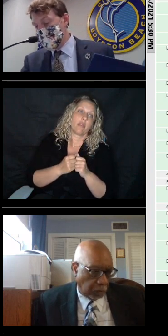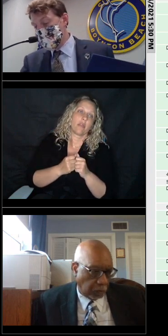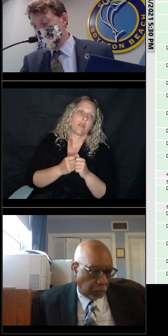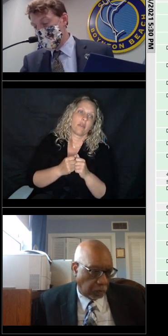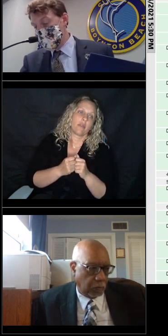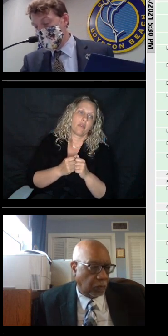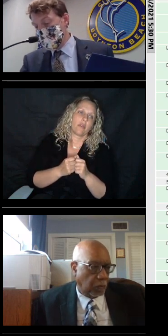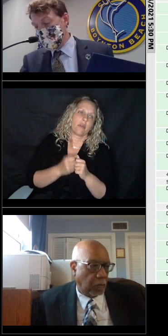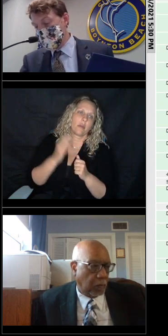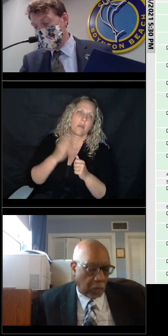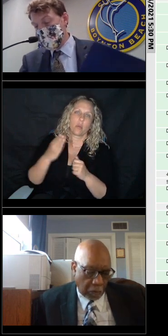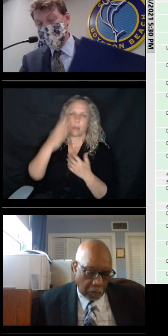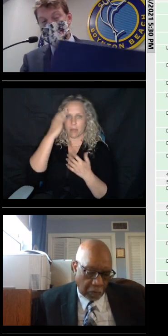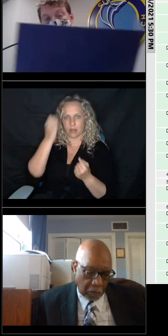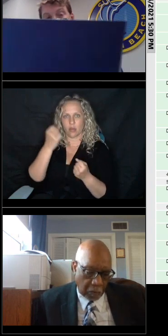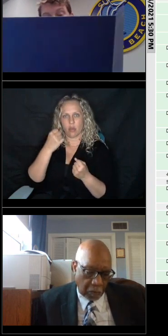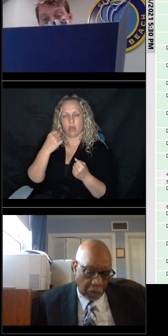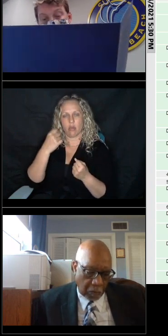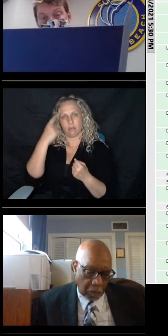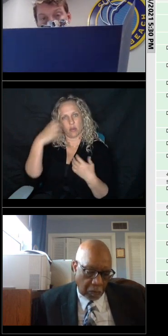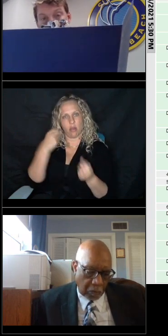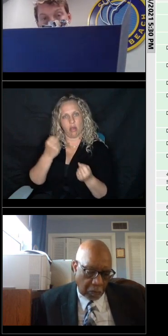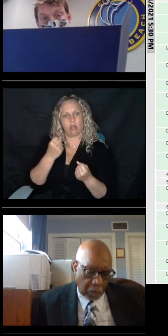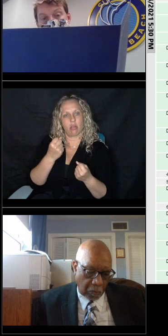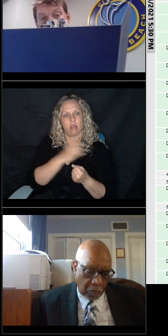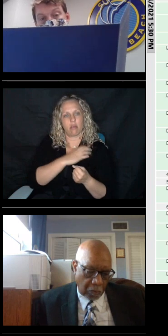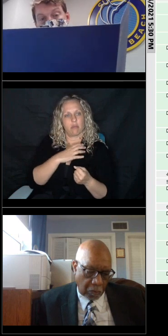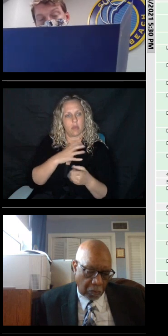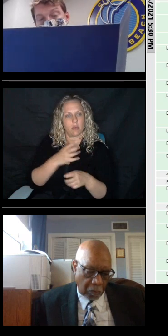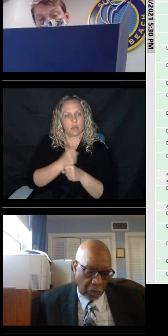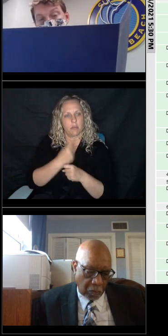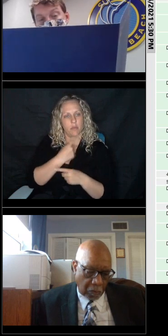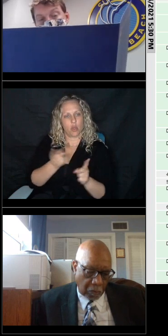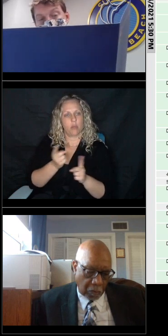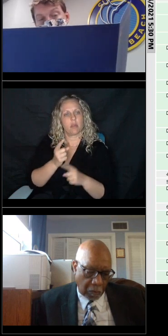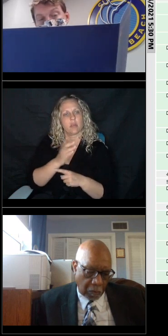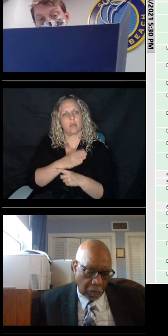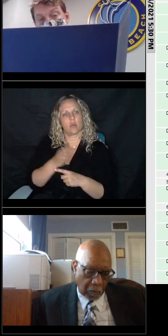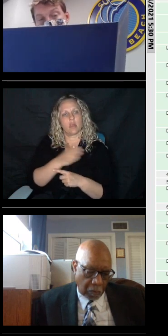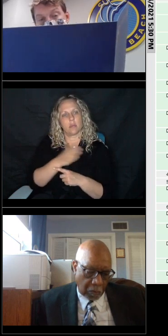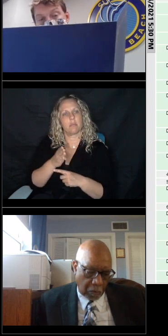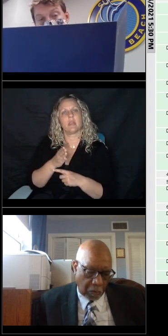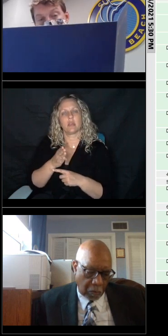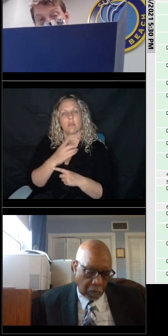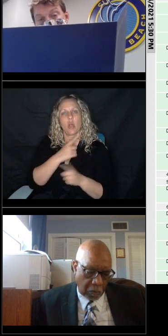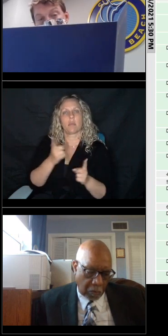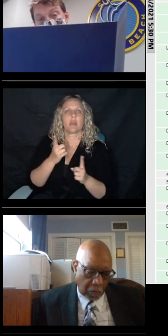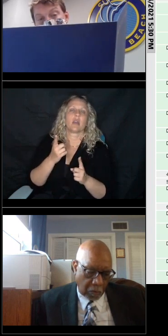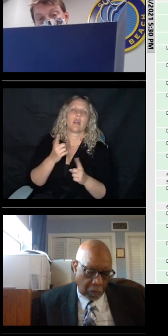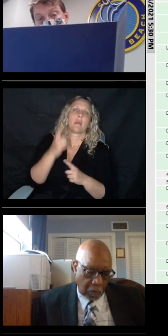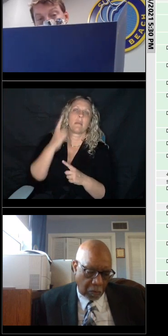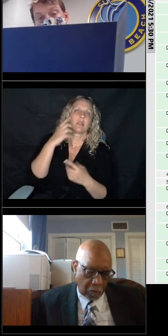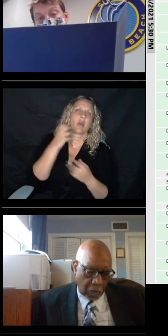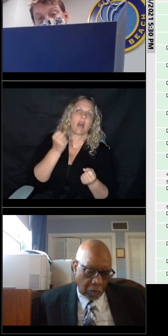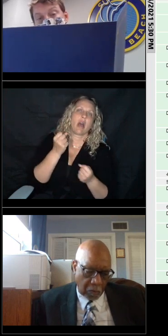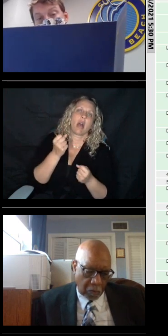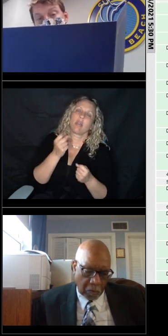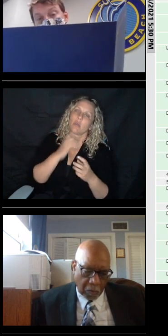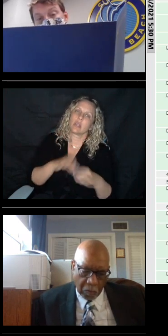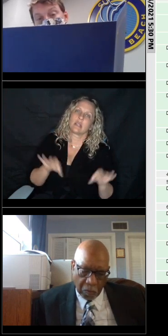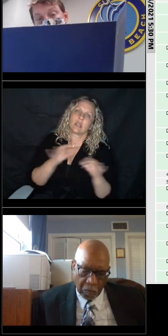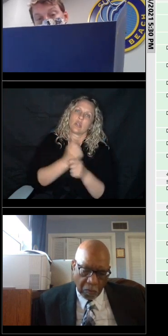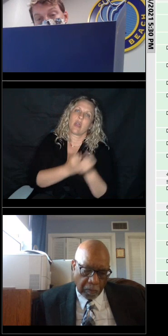Boynton Beach Mental Health Committee will accept the proclamation. City of Boynton Beach Proclamation. Whereas mental health is essential to